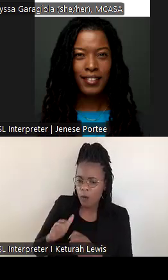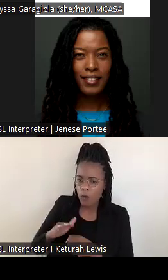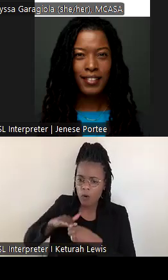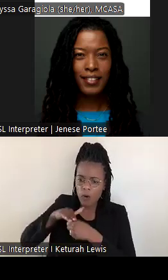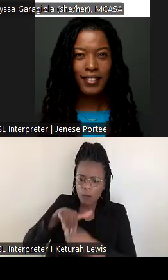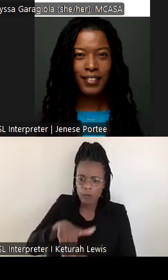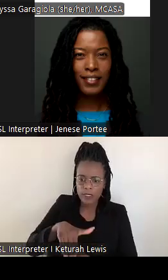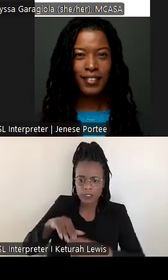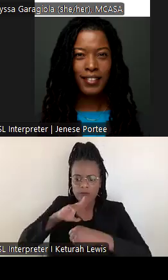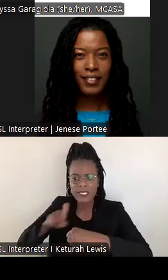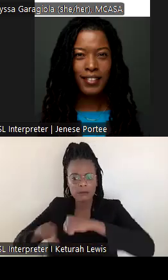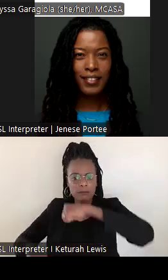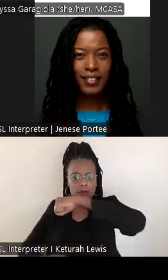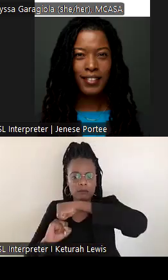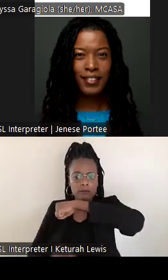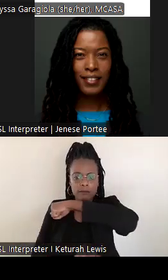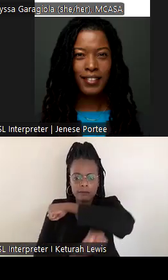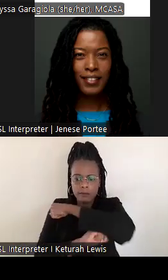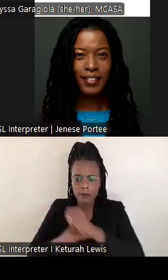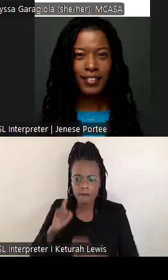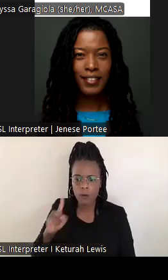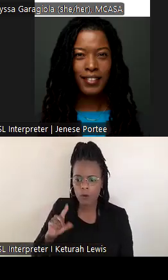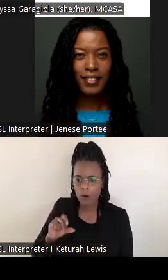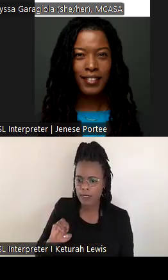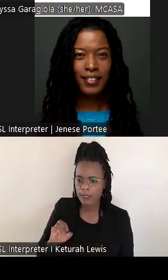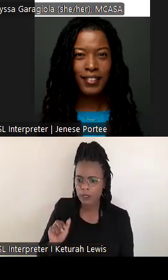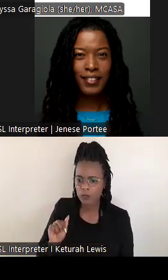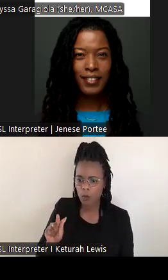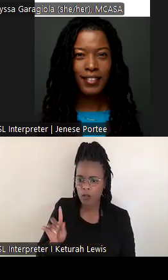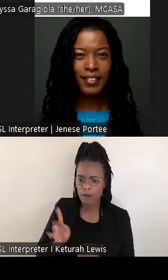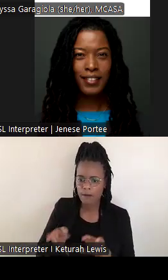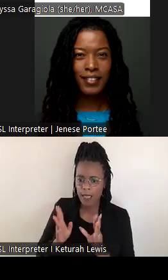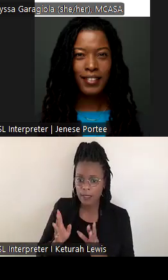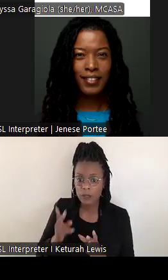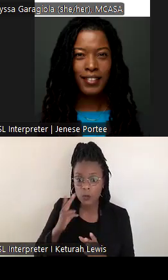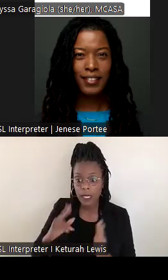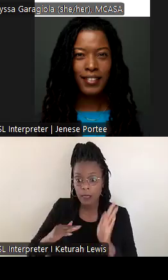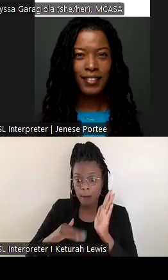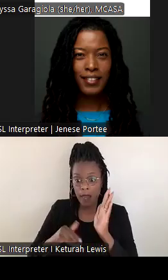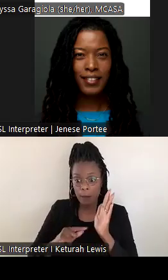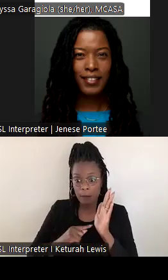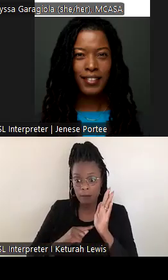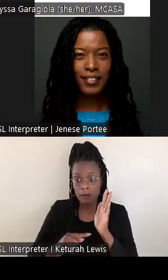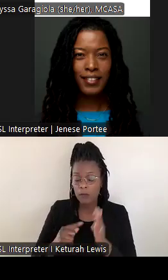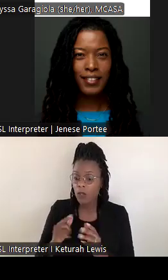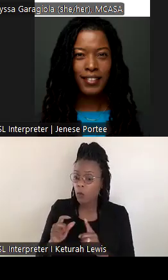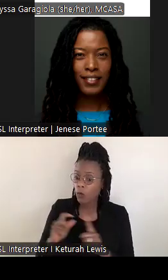the foundation of sexual violence. So if you look at the very bottom, some of those words that Alyssa and I were just